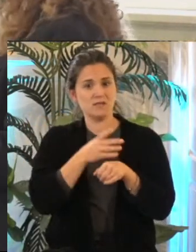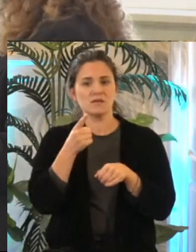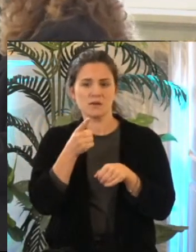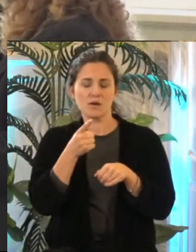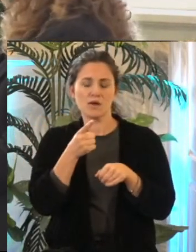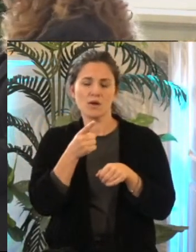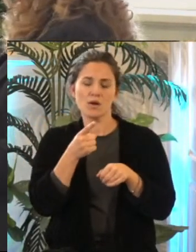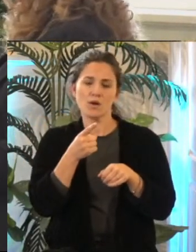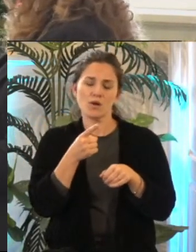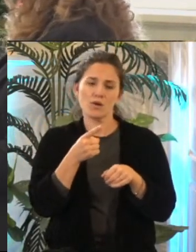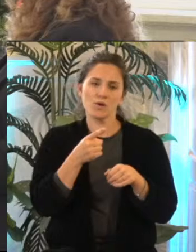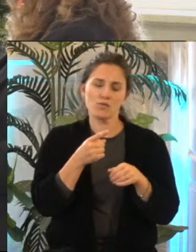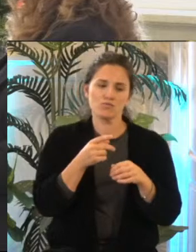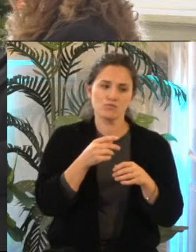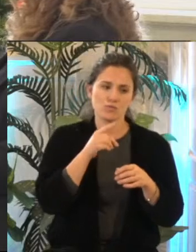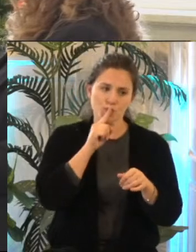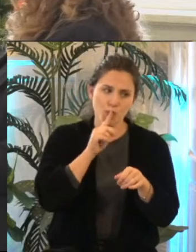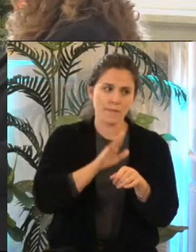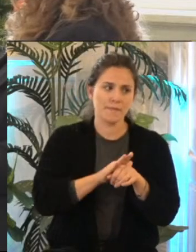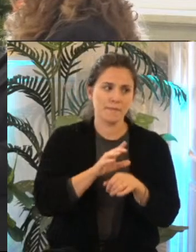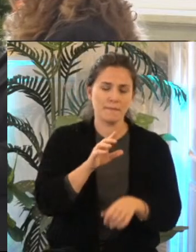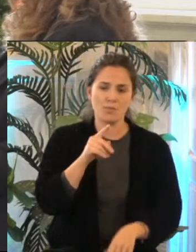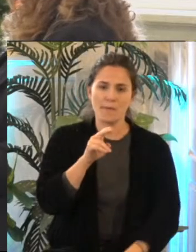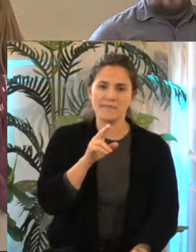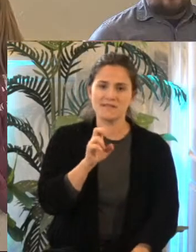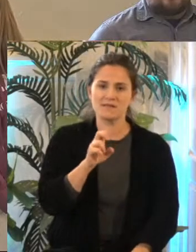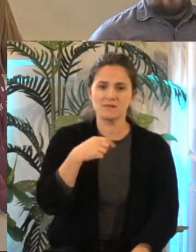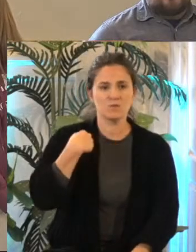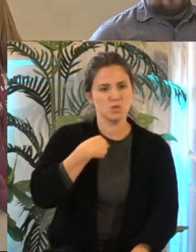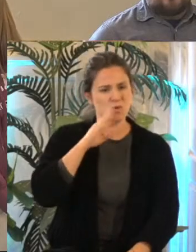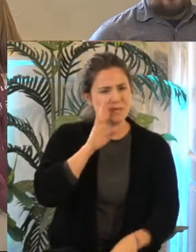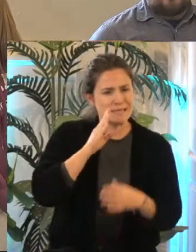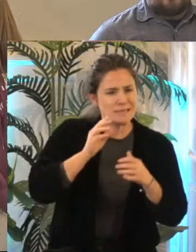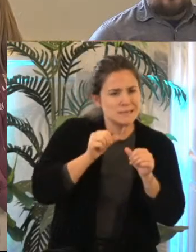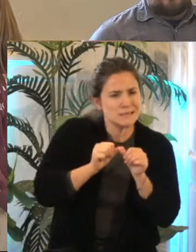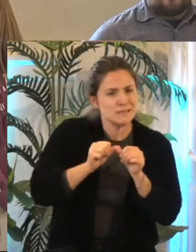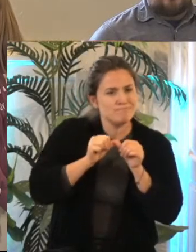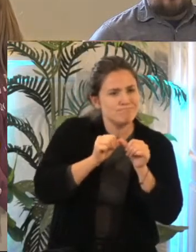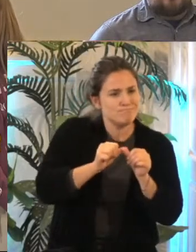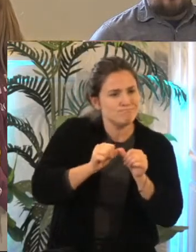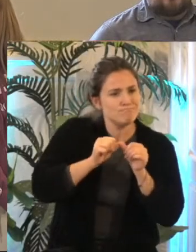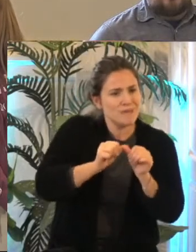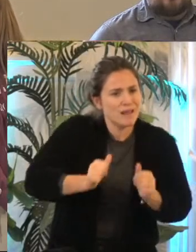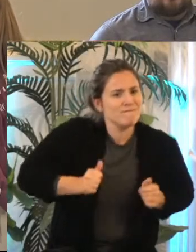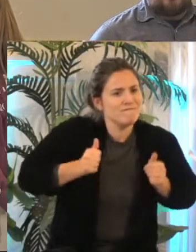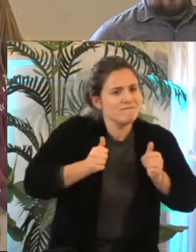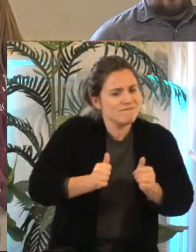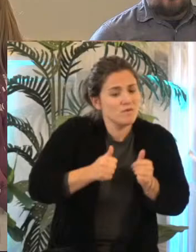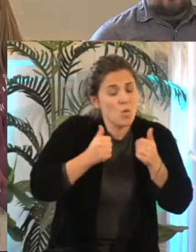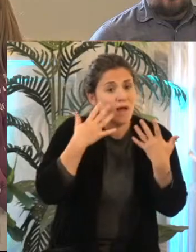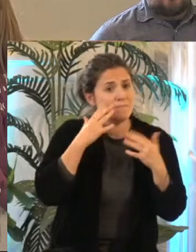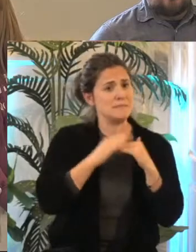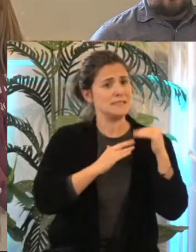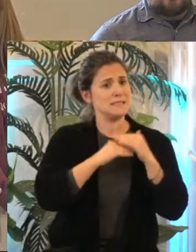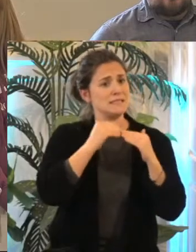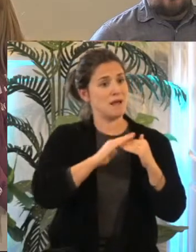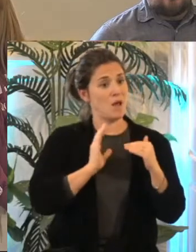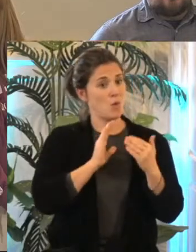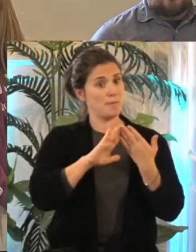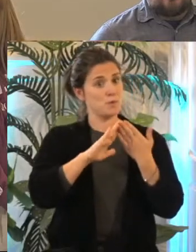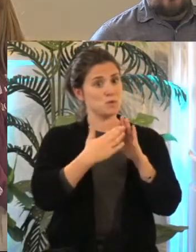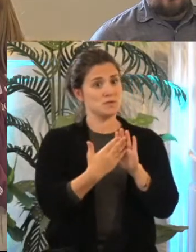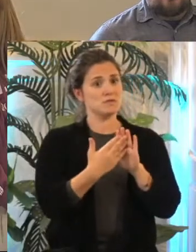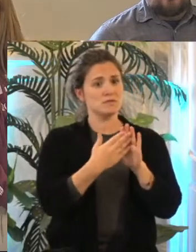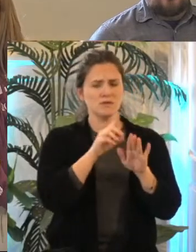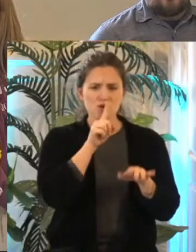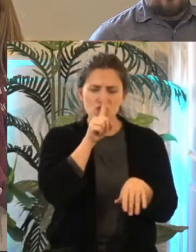It's something that we strive to live out together to make our community strong and loving and caring. But it is true that